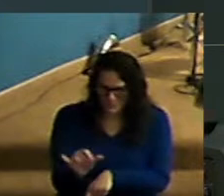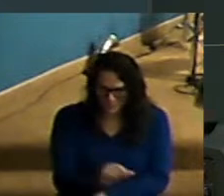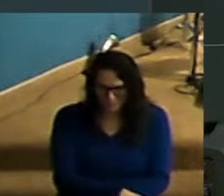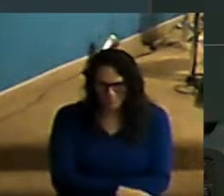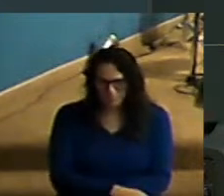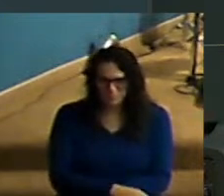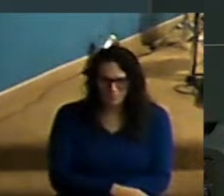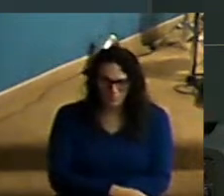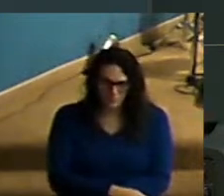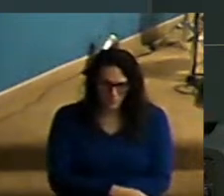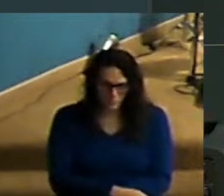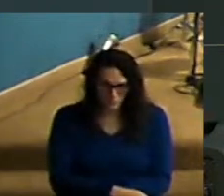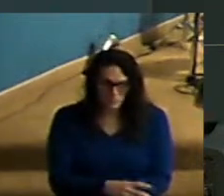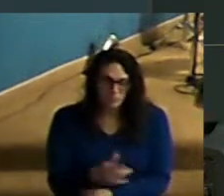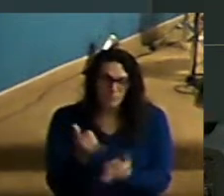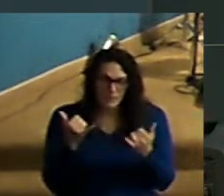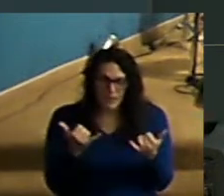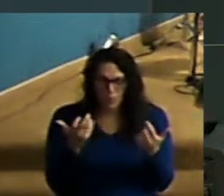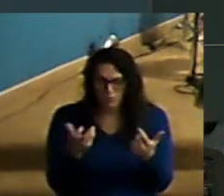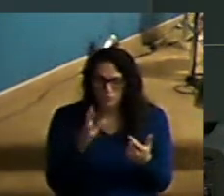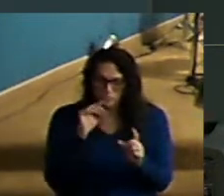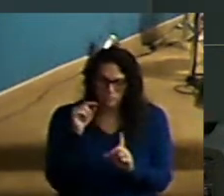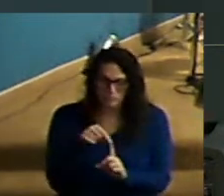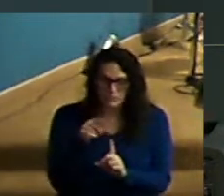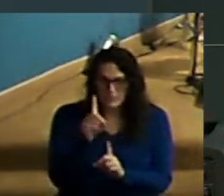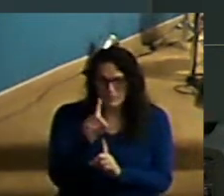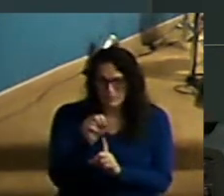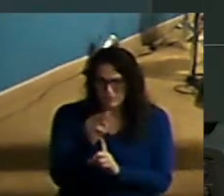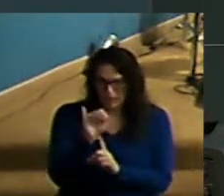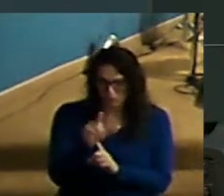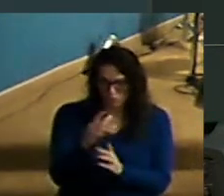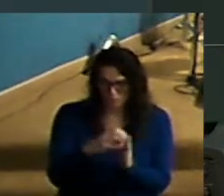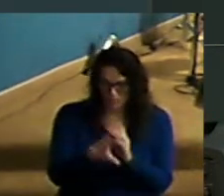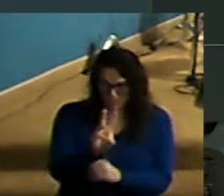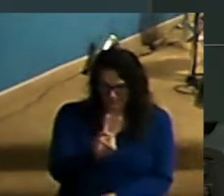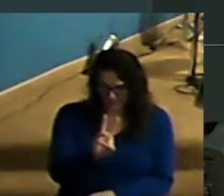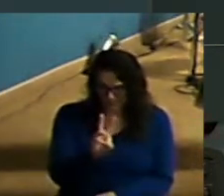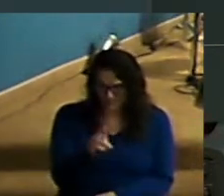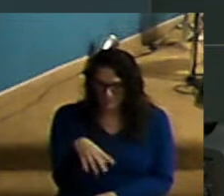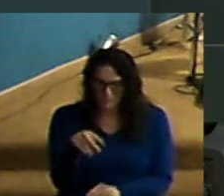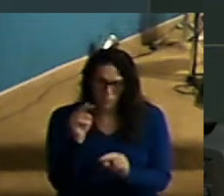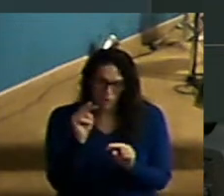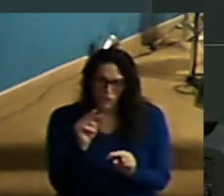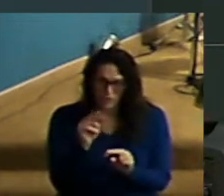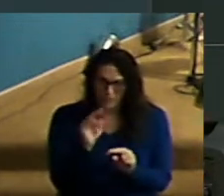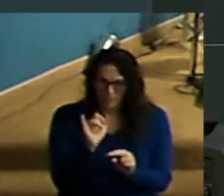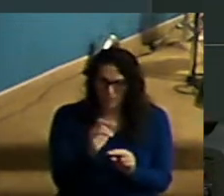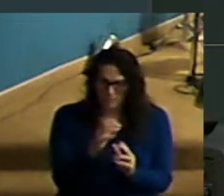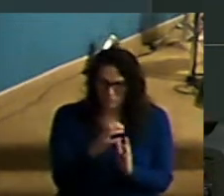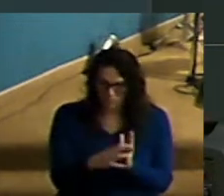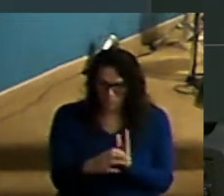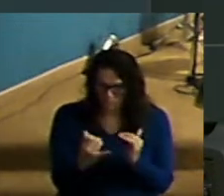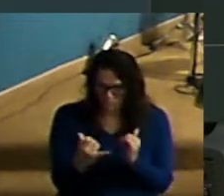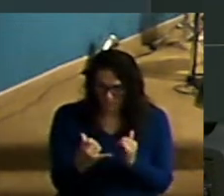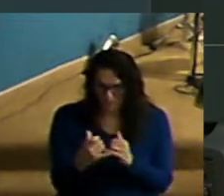So as we walk through, I want to invite you now to Daniel chapter 6. We're looking at Daniel chapter 6, and